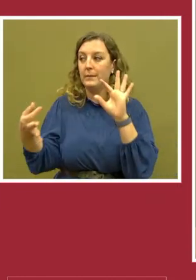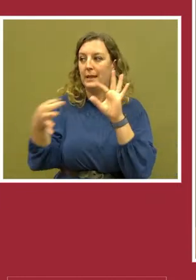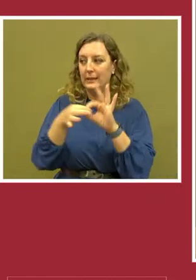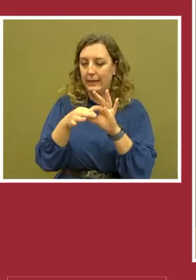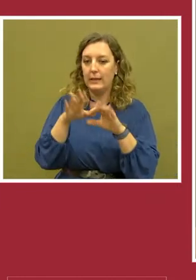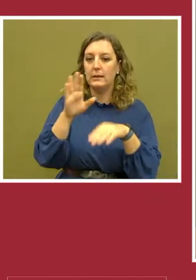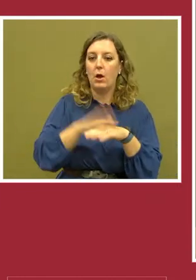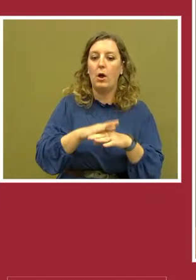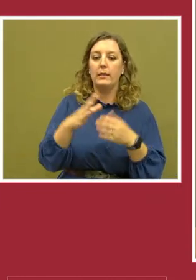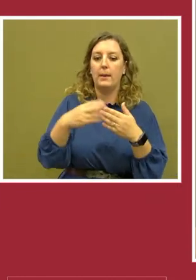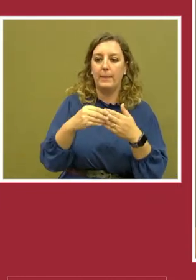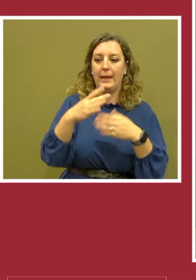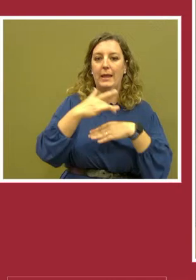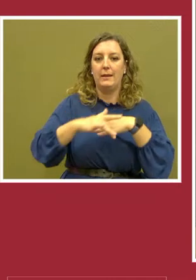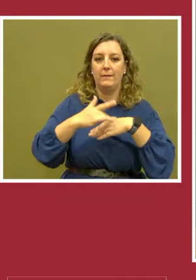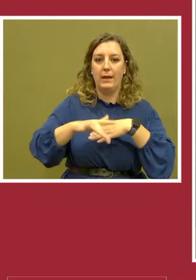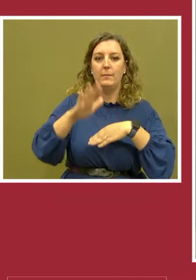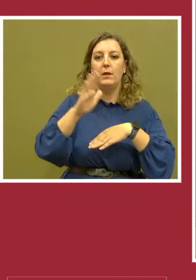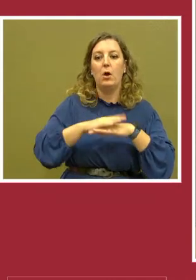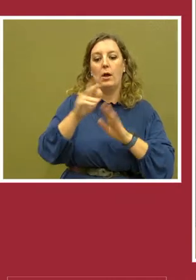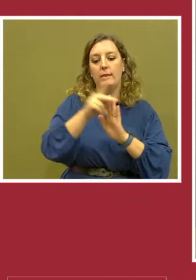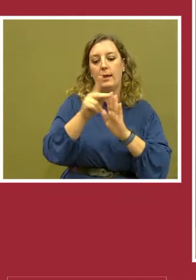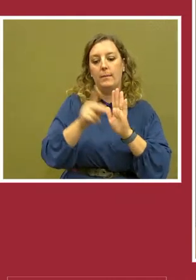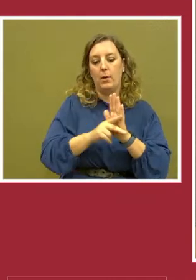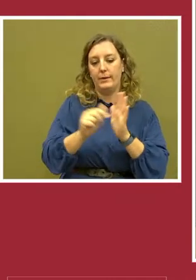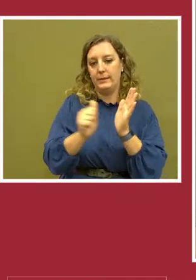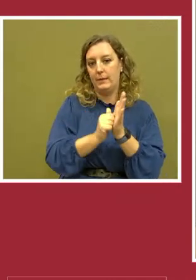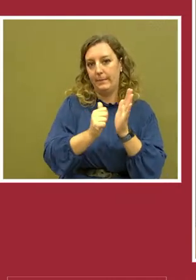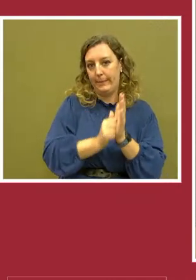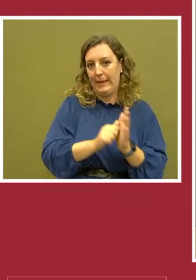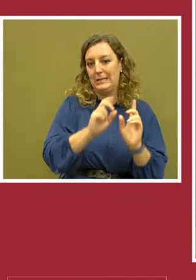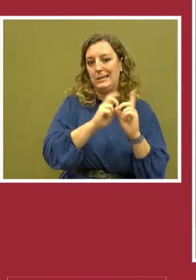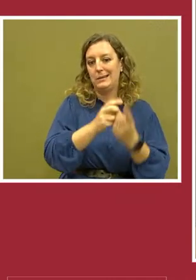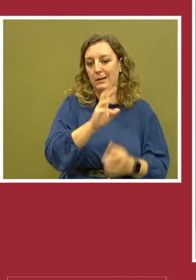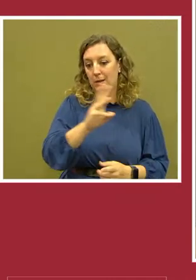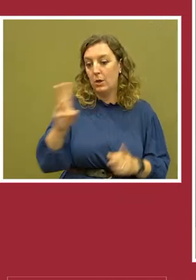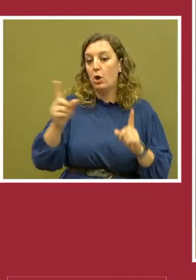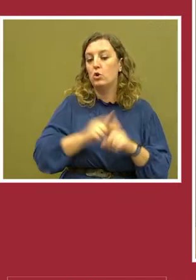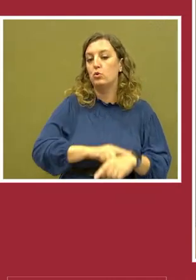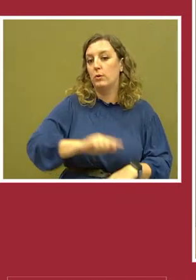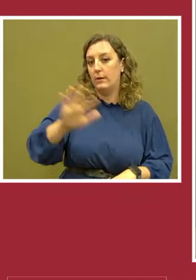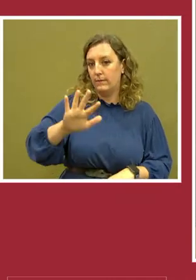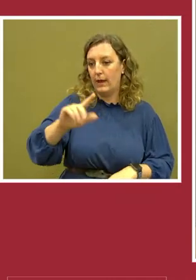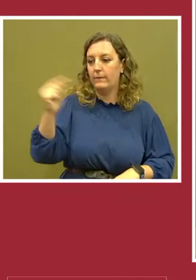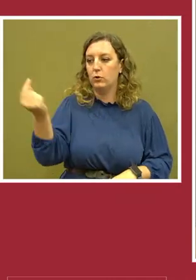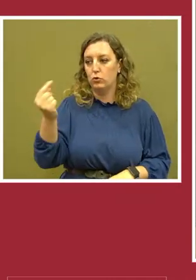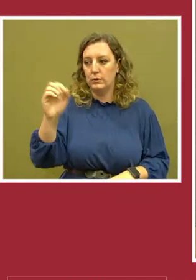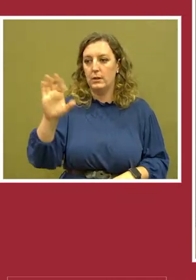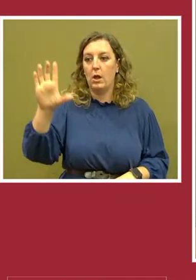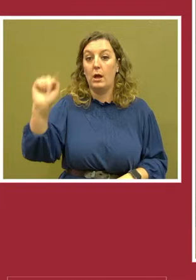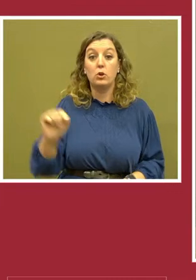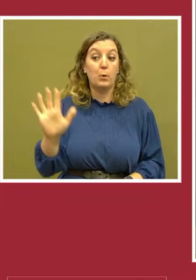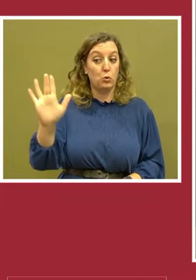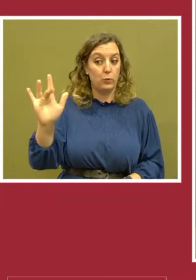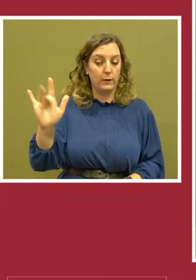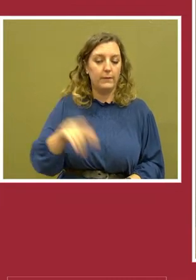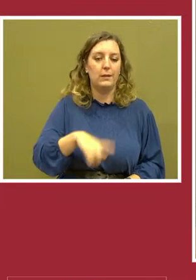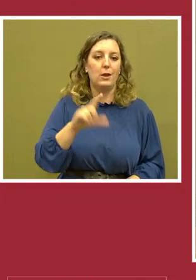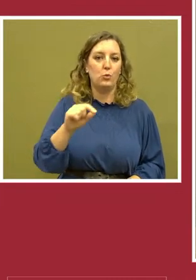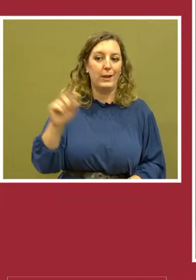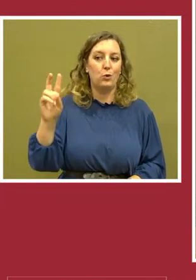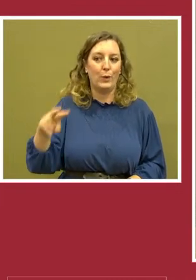in the board packet and available on the policies page of the district website until 5 p.m. on Tuesday, October 25th,